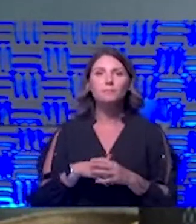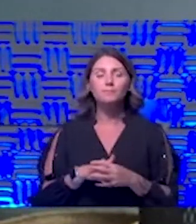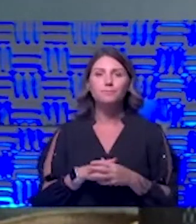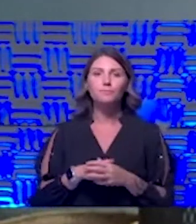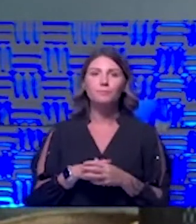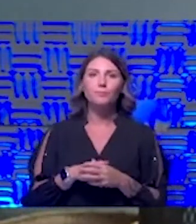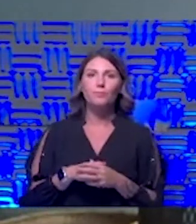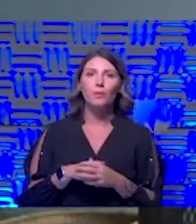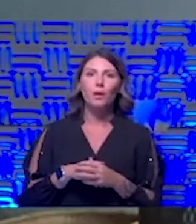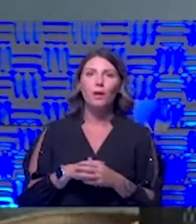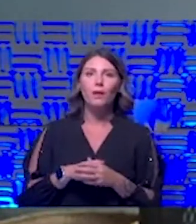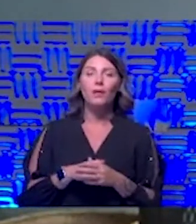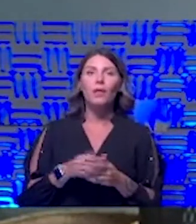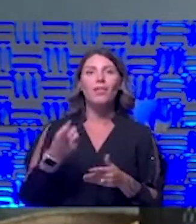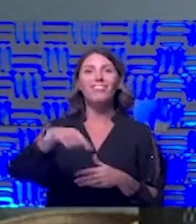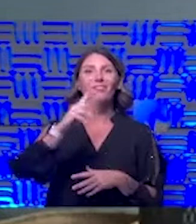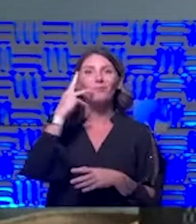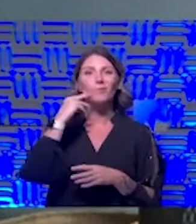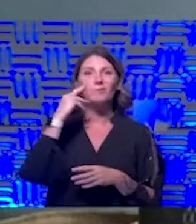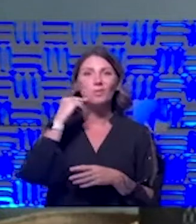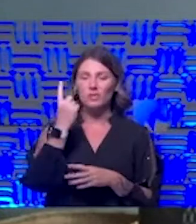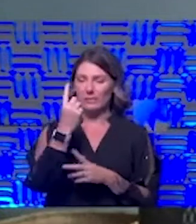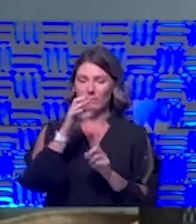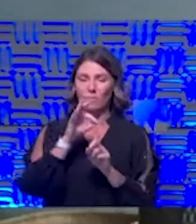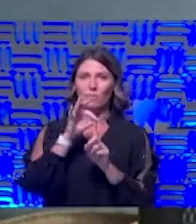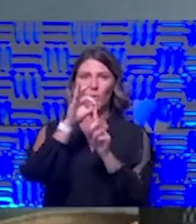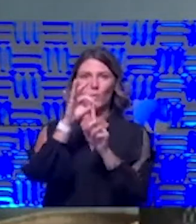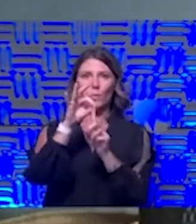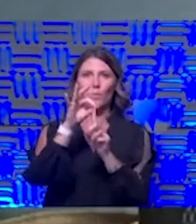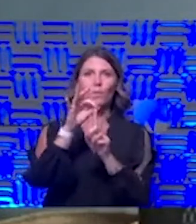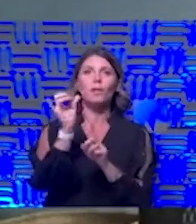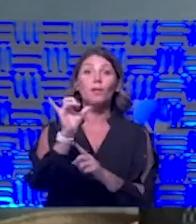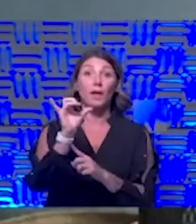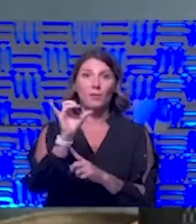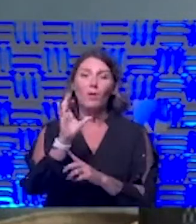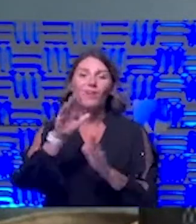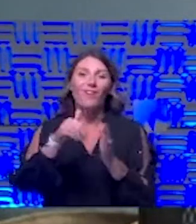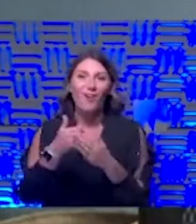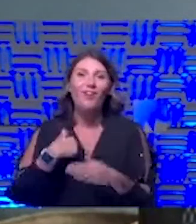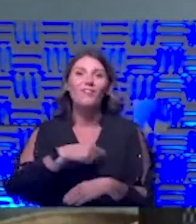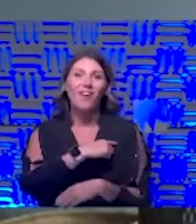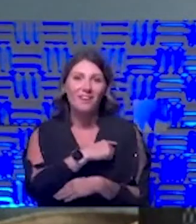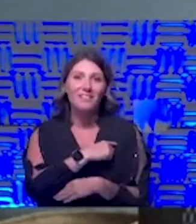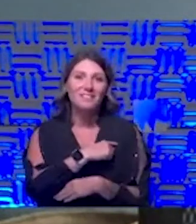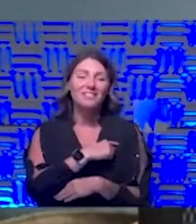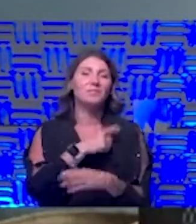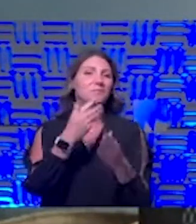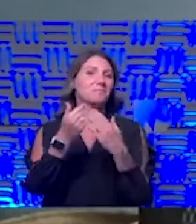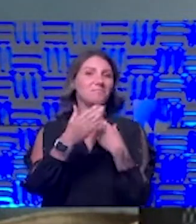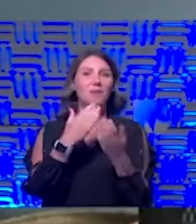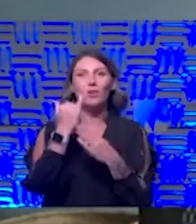are experiencing something really unique, like all of us are. So whether they're working